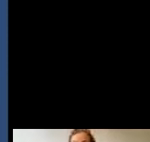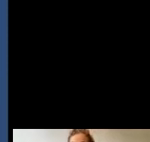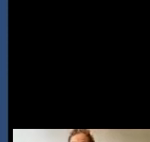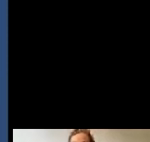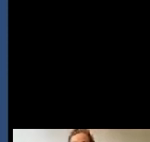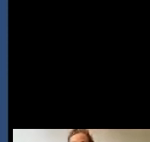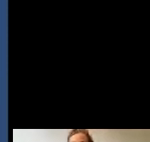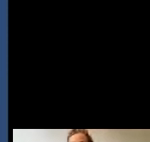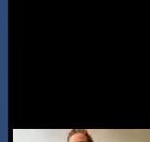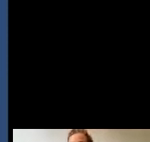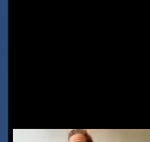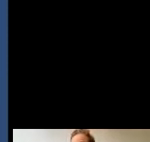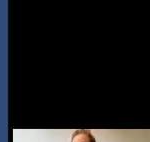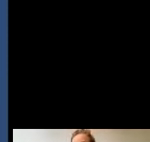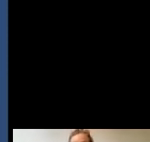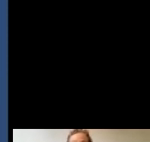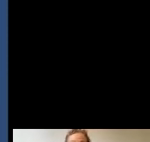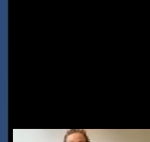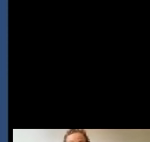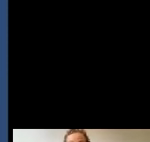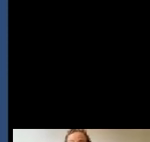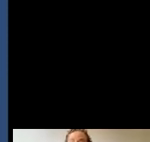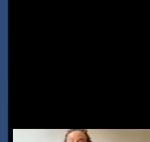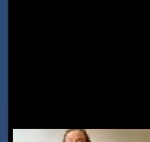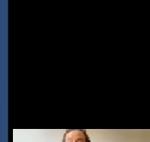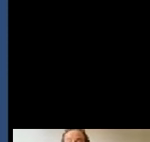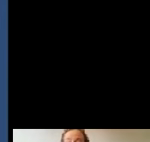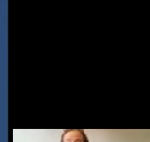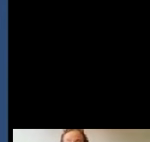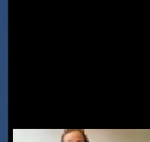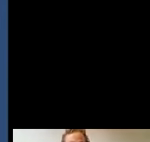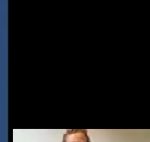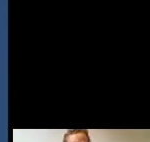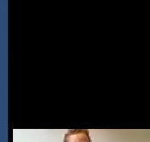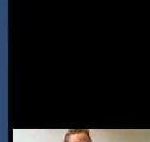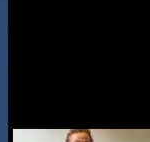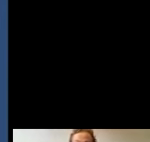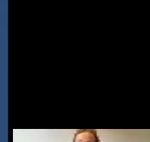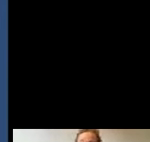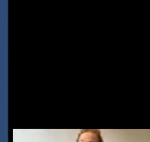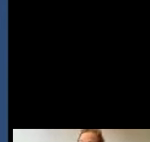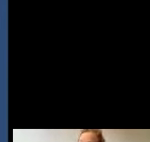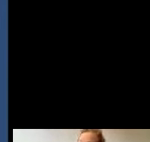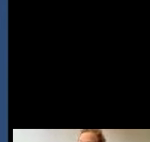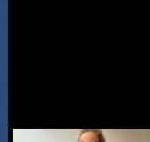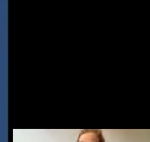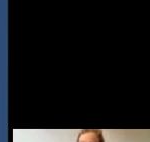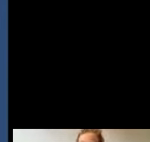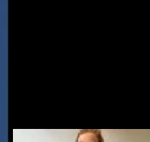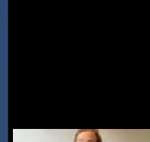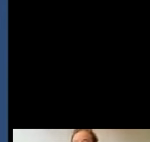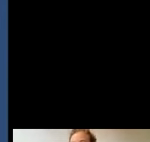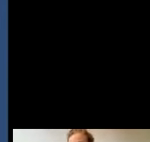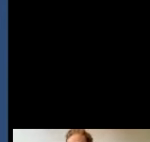defining this problem. In terms of the scope of the problem, if you think of how many people have had COVID, have